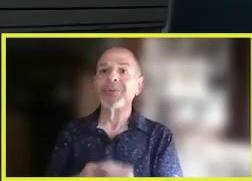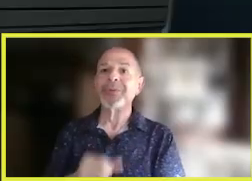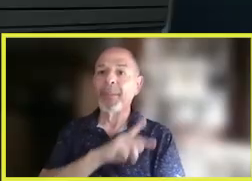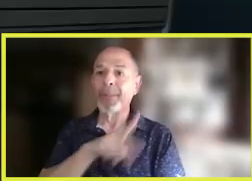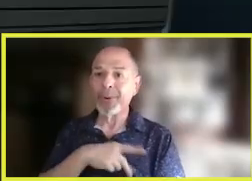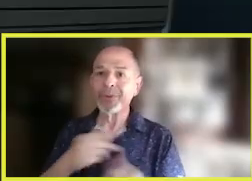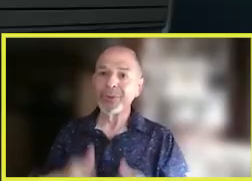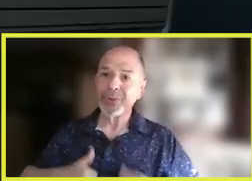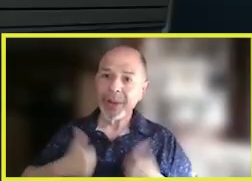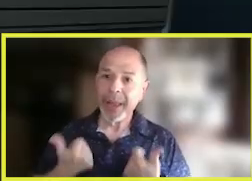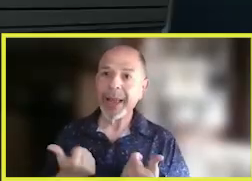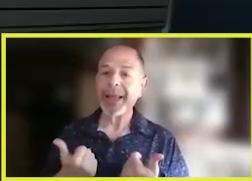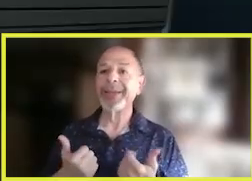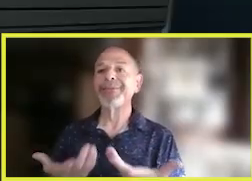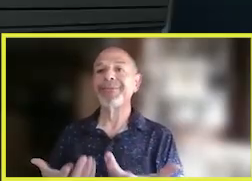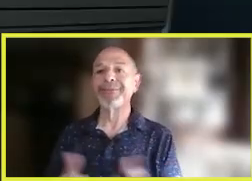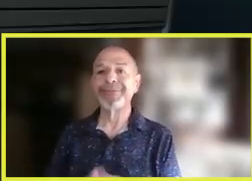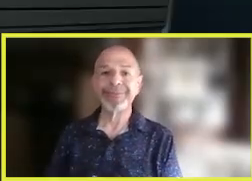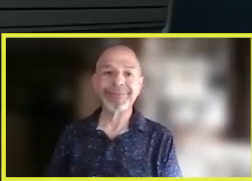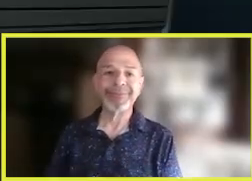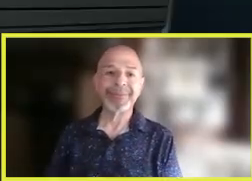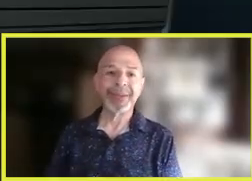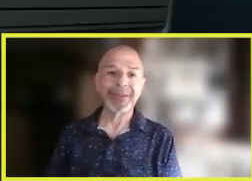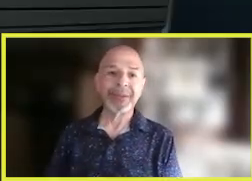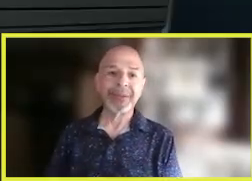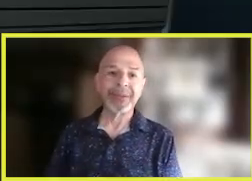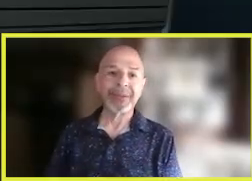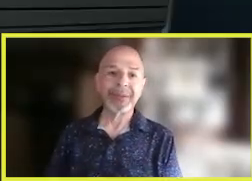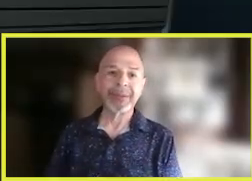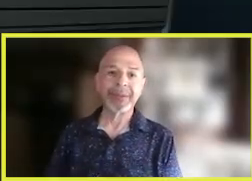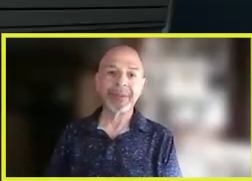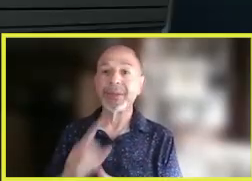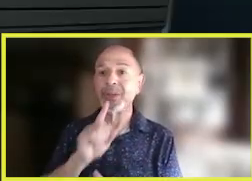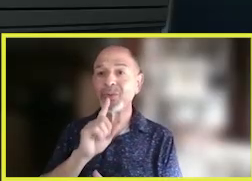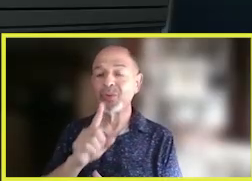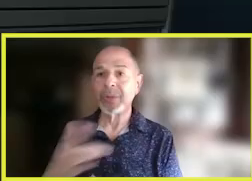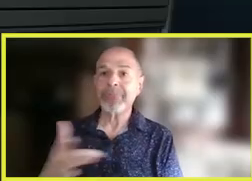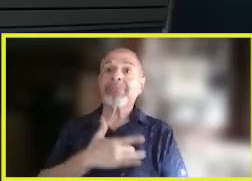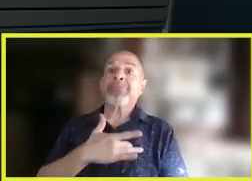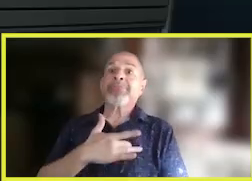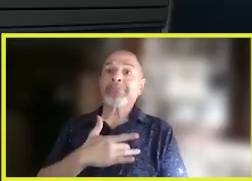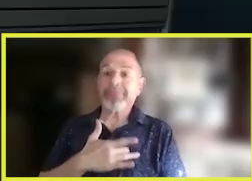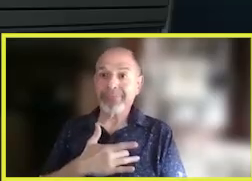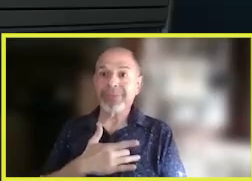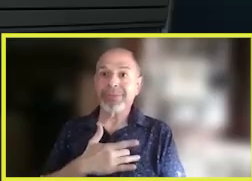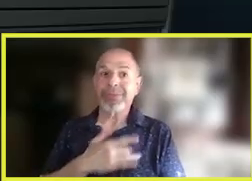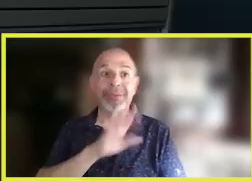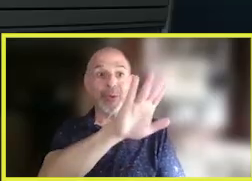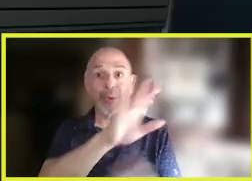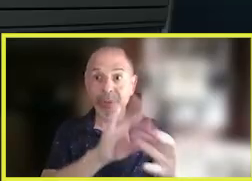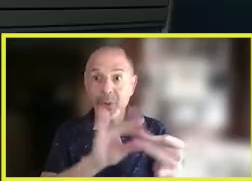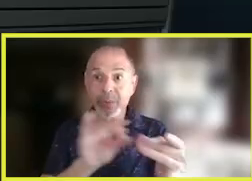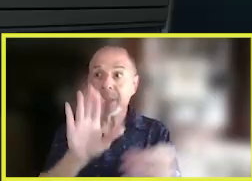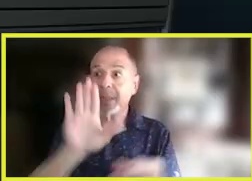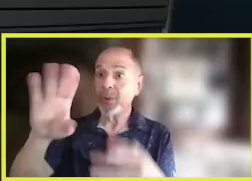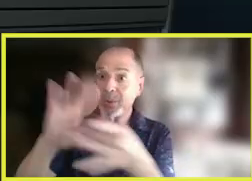life stories. I mean, really, there's something so deeply moving about someone, sharing their story with you. And